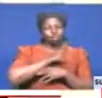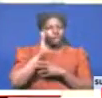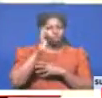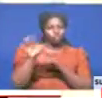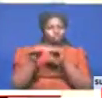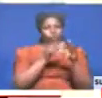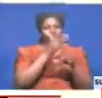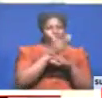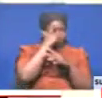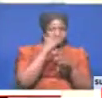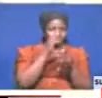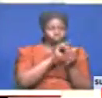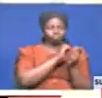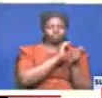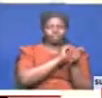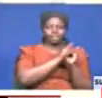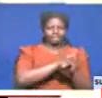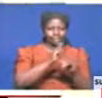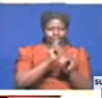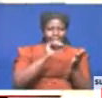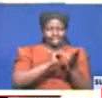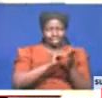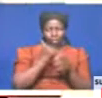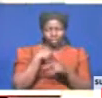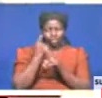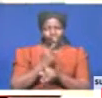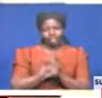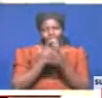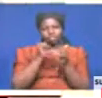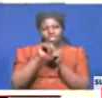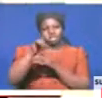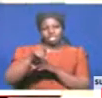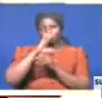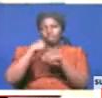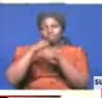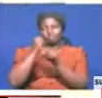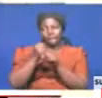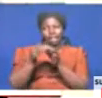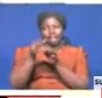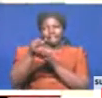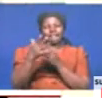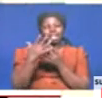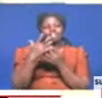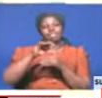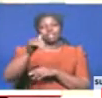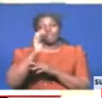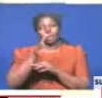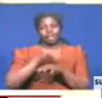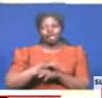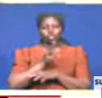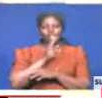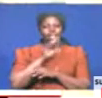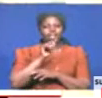various components of the project that need to be synchronized. In the long term, the city is supposed to get water from Thwake Dam. So